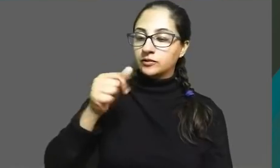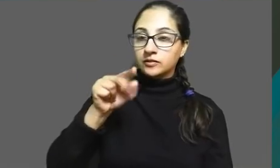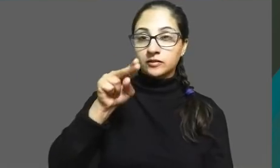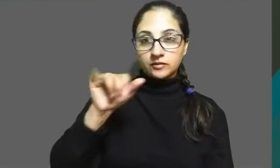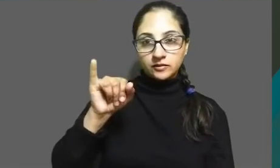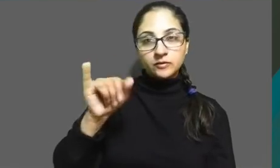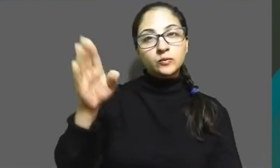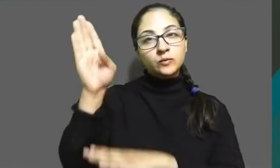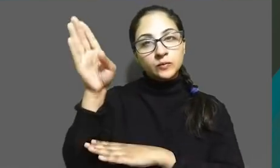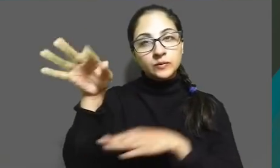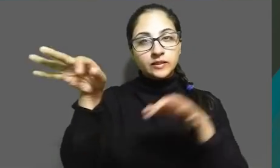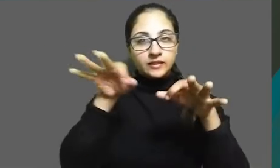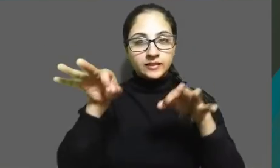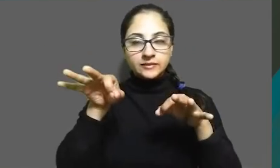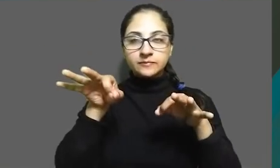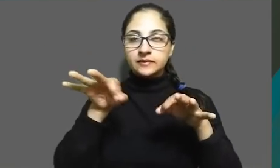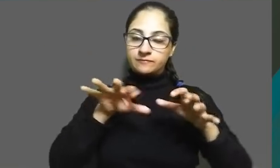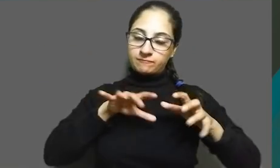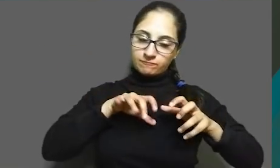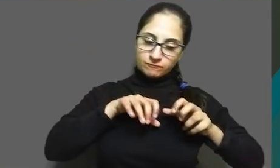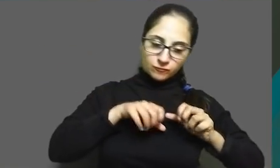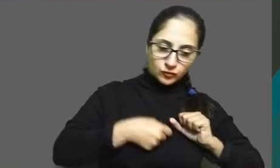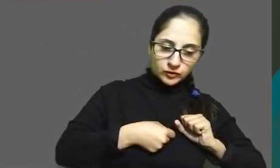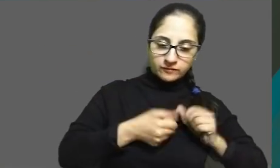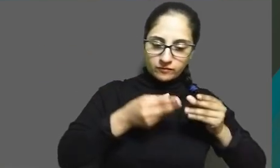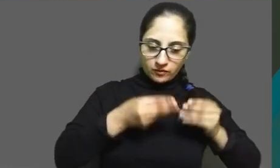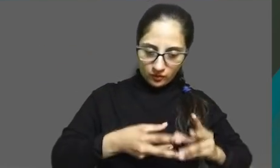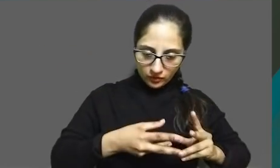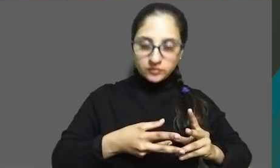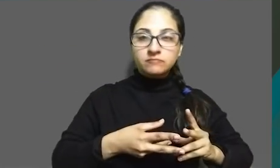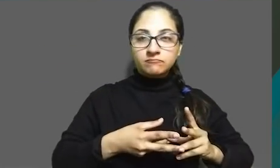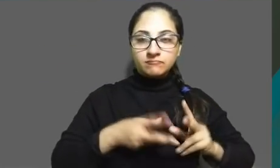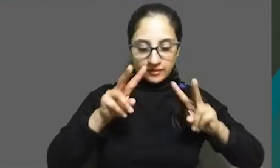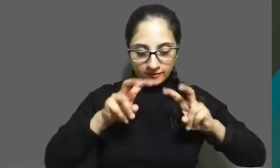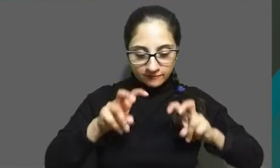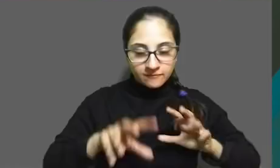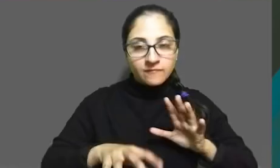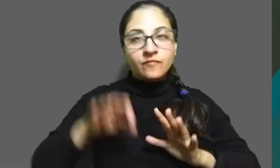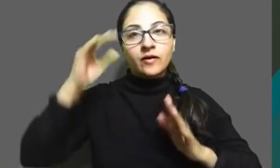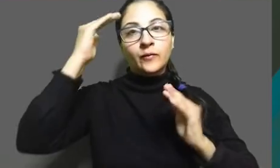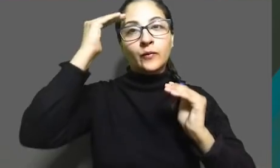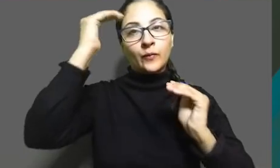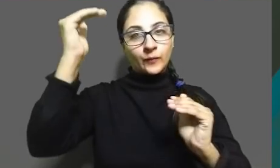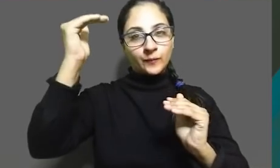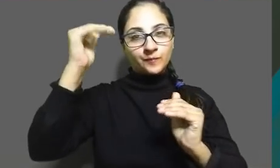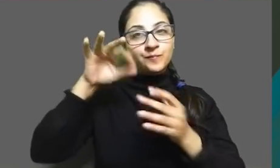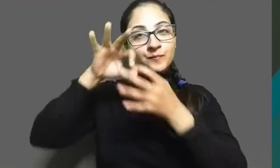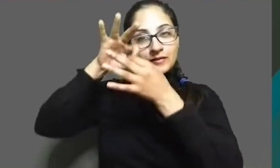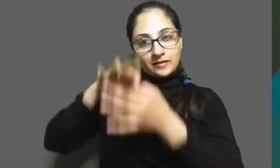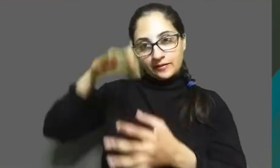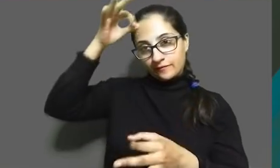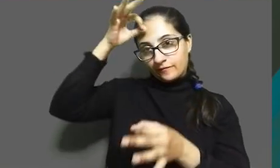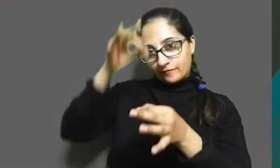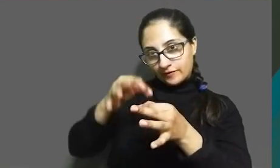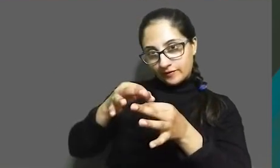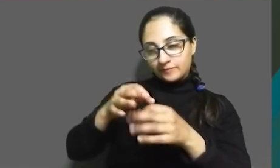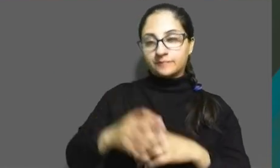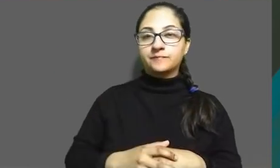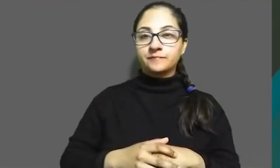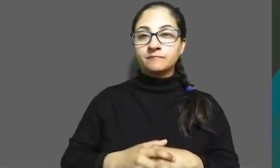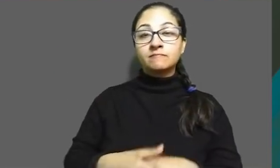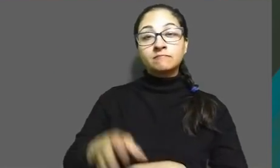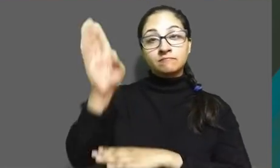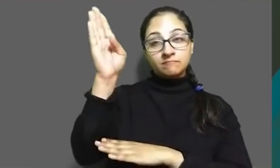with Alvaiza for a brief conversation after her presentation. Following that, I will share a little bit about